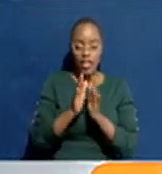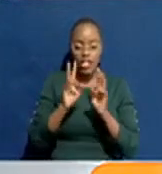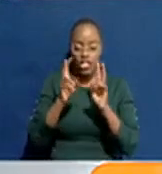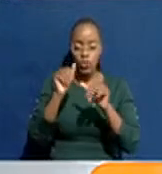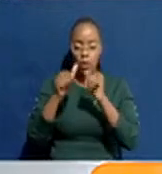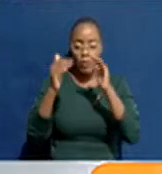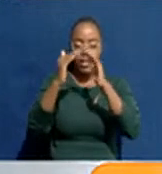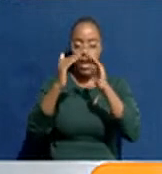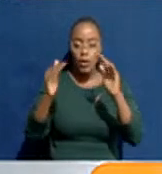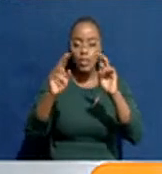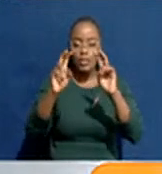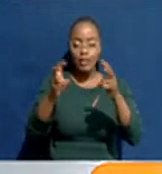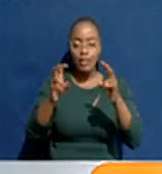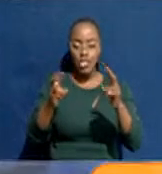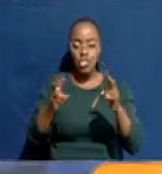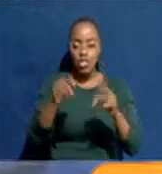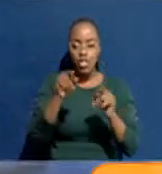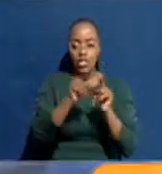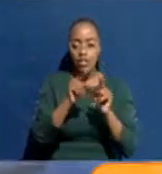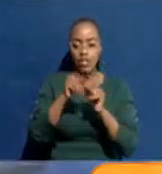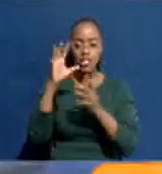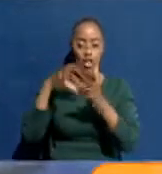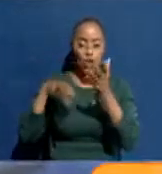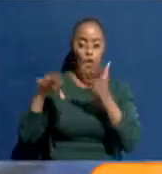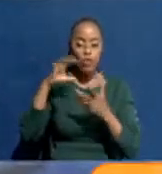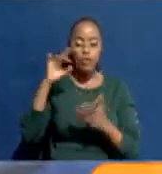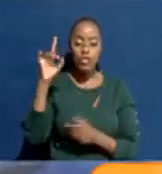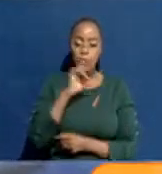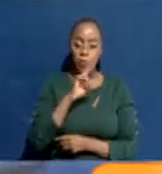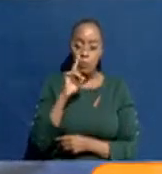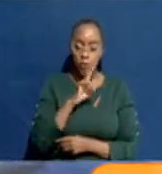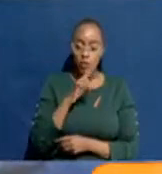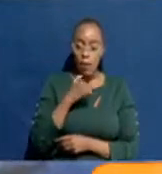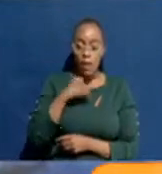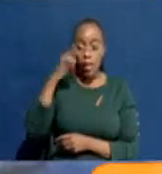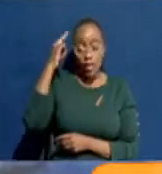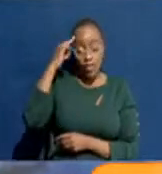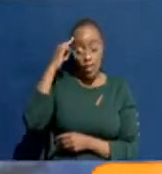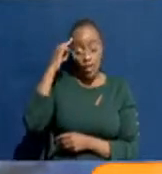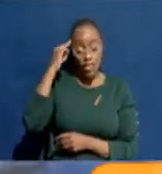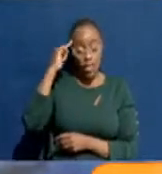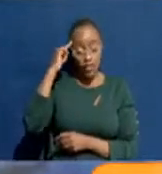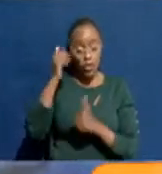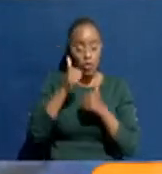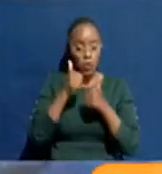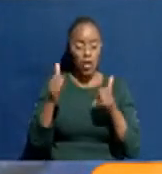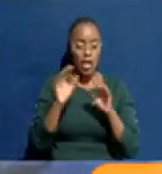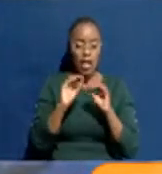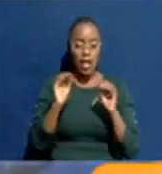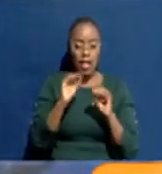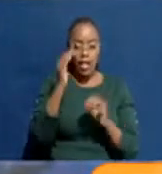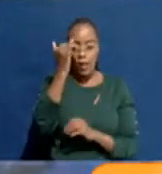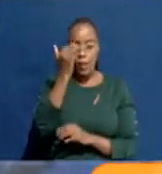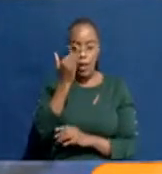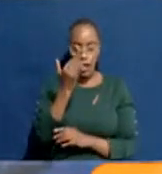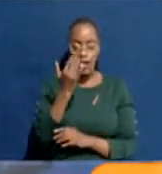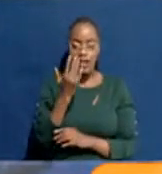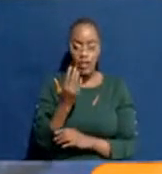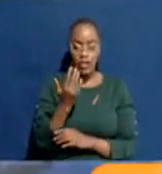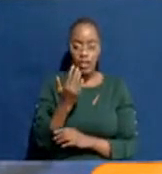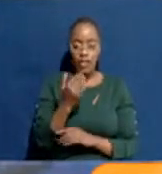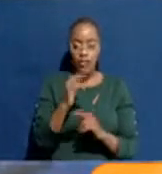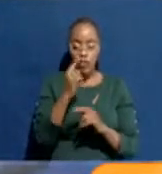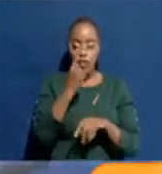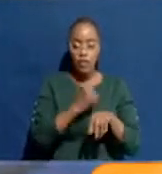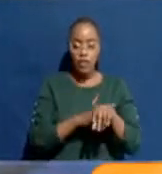thing is as confused as it looks. I don't think it is well thought out, because the dance from the